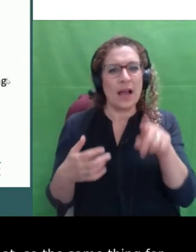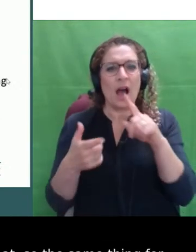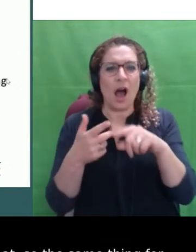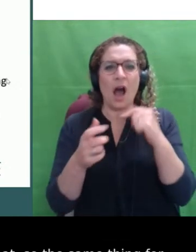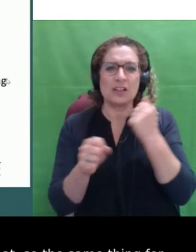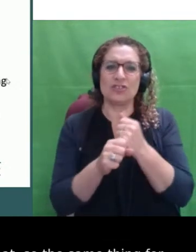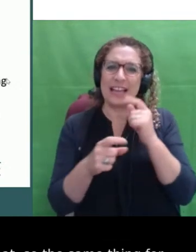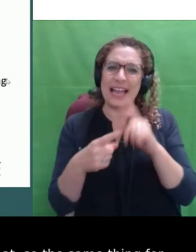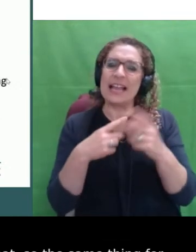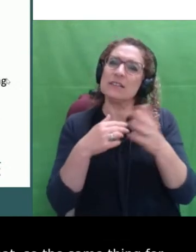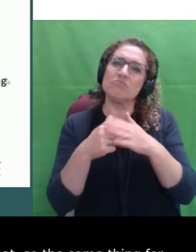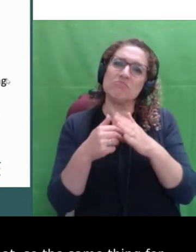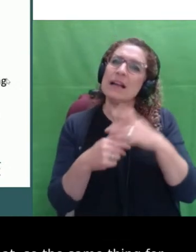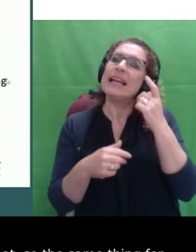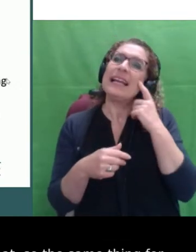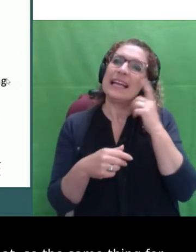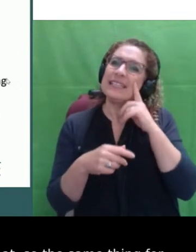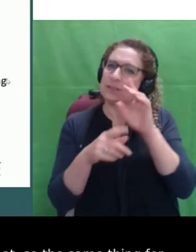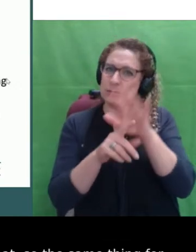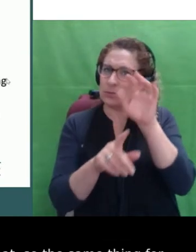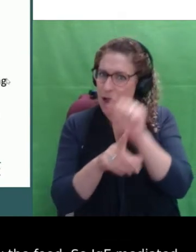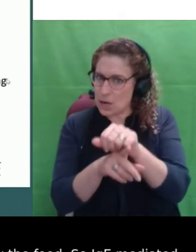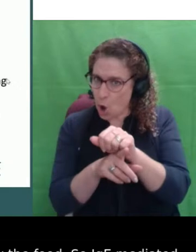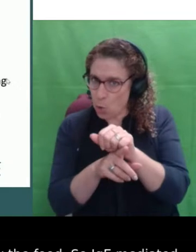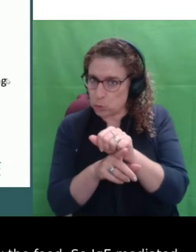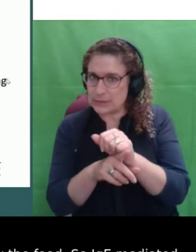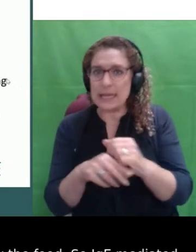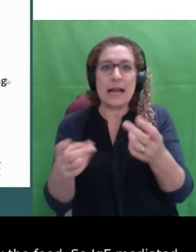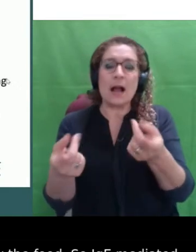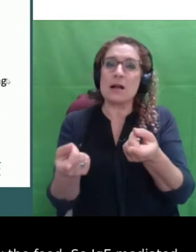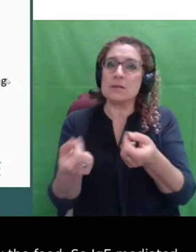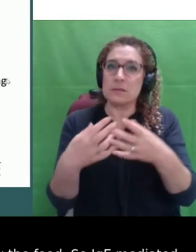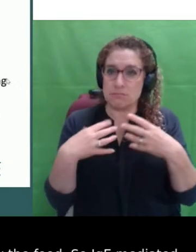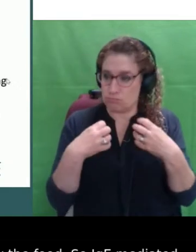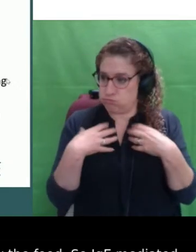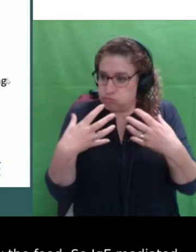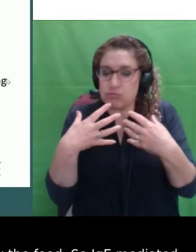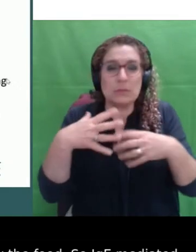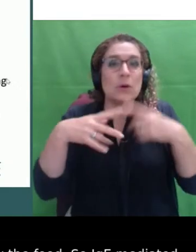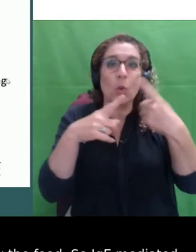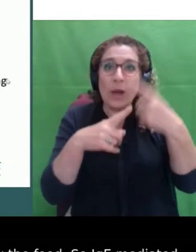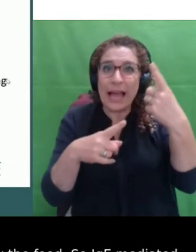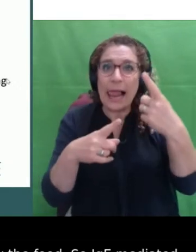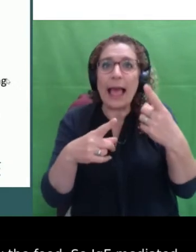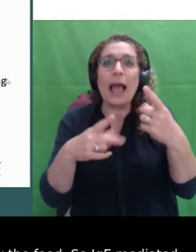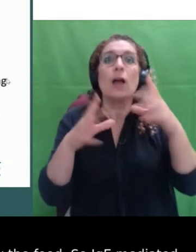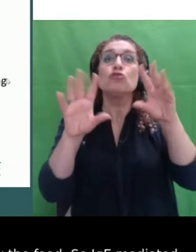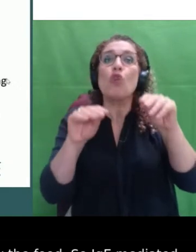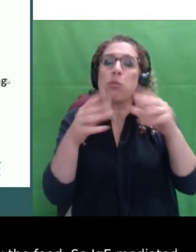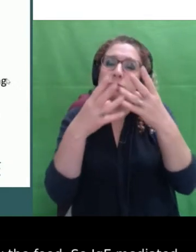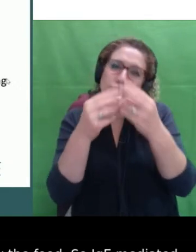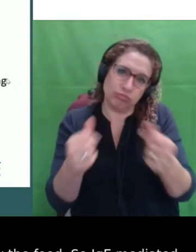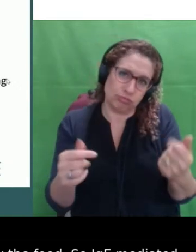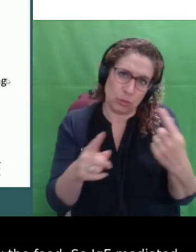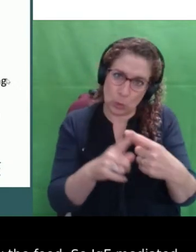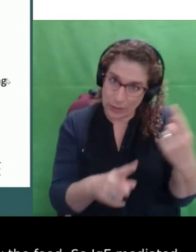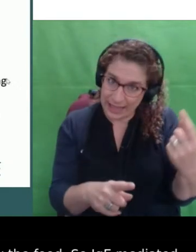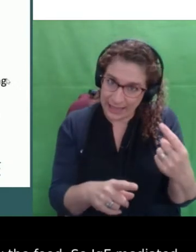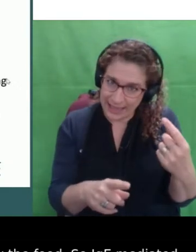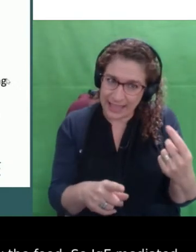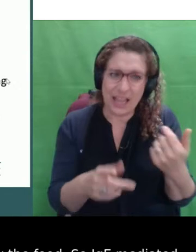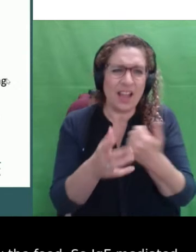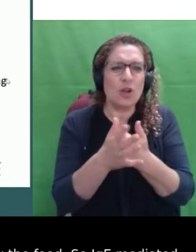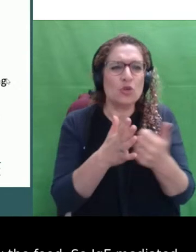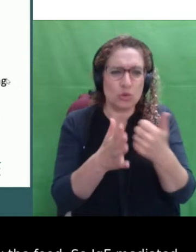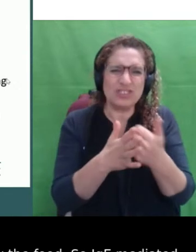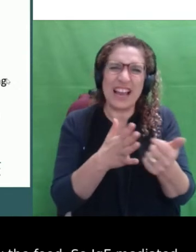diagnose it comes quickly it goes quickly very quickly after eating the food it's reproducible usually to classic things and we